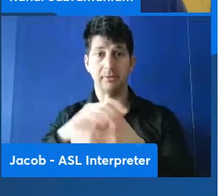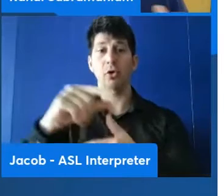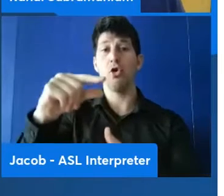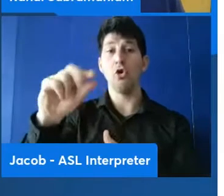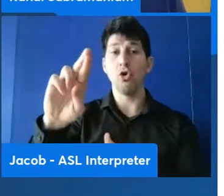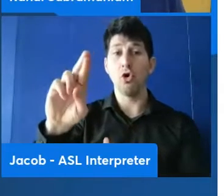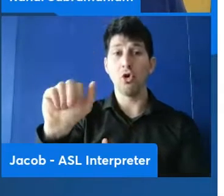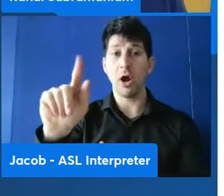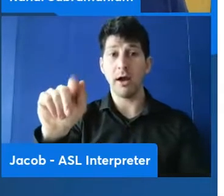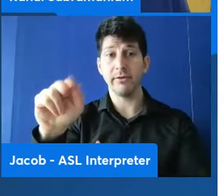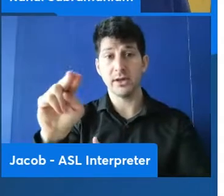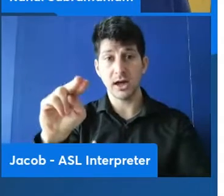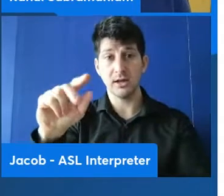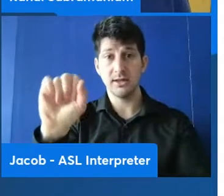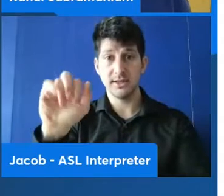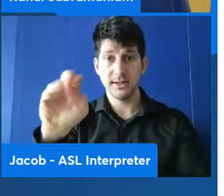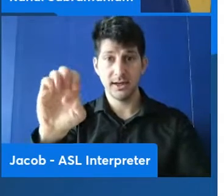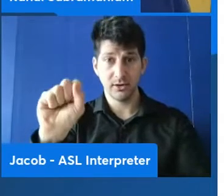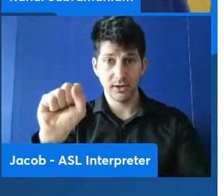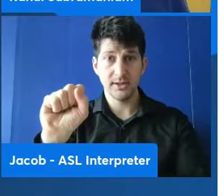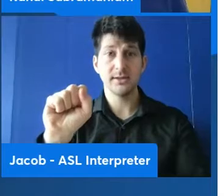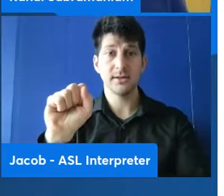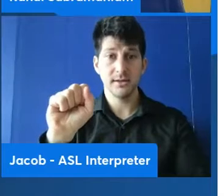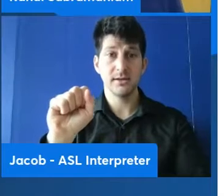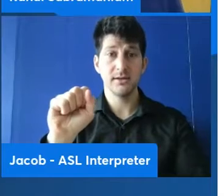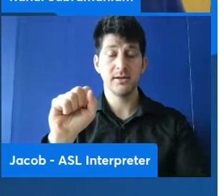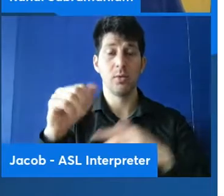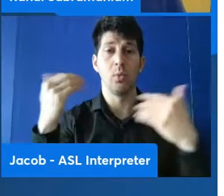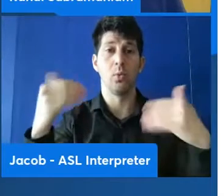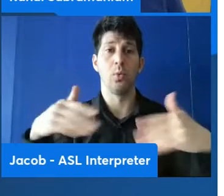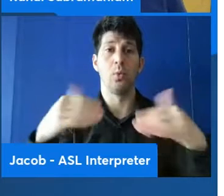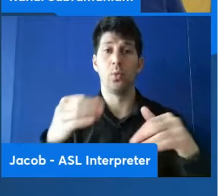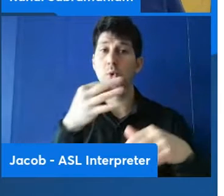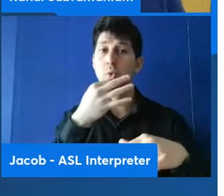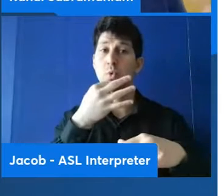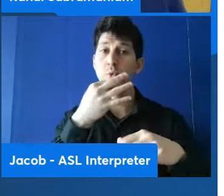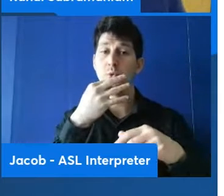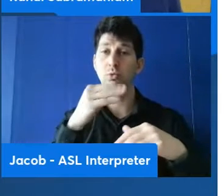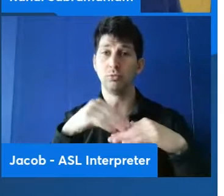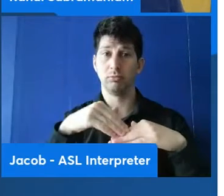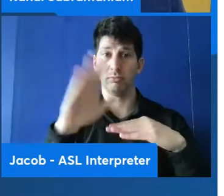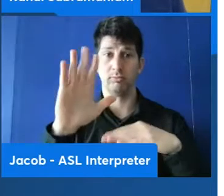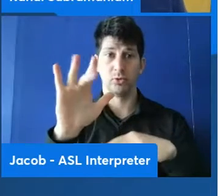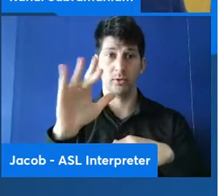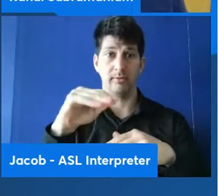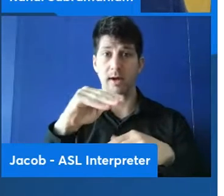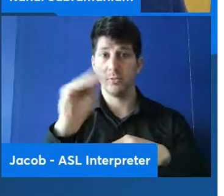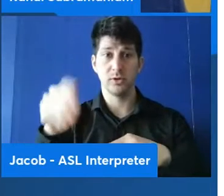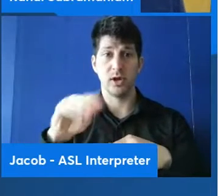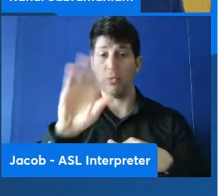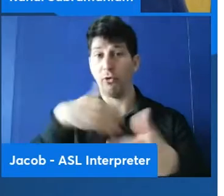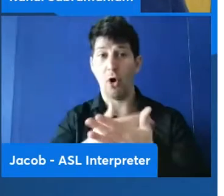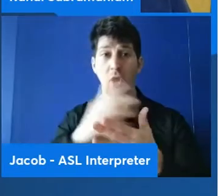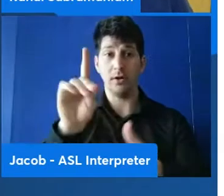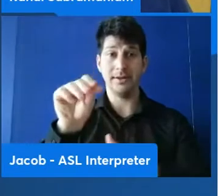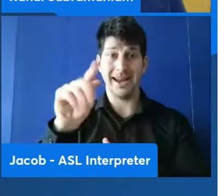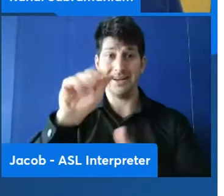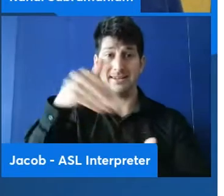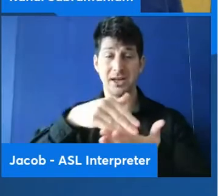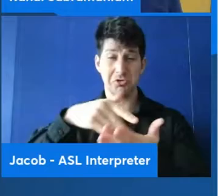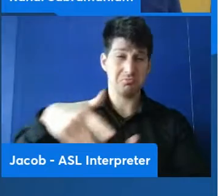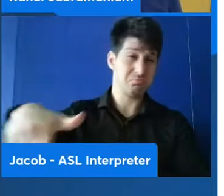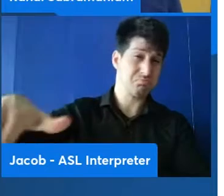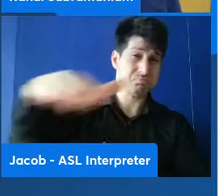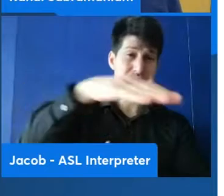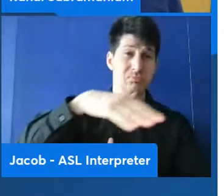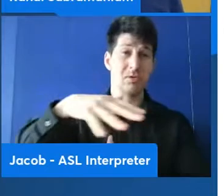Graviton series of processors is going to take up very, very soon over 25% of all of their data centers. So Amazon